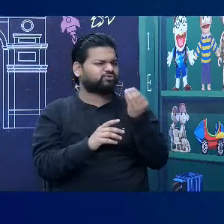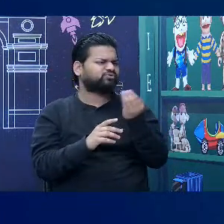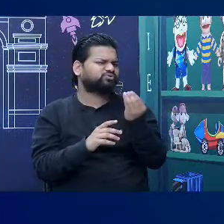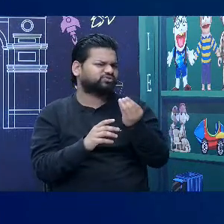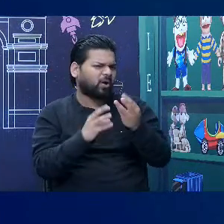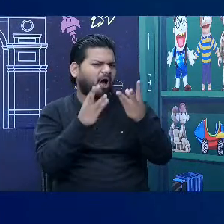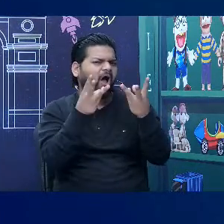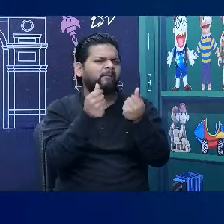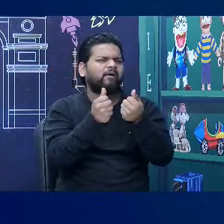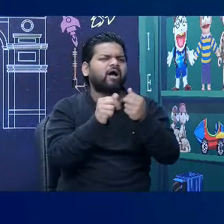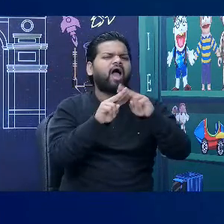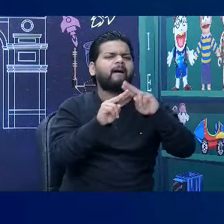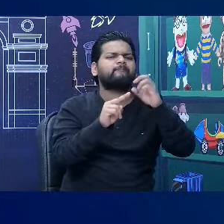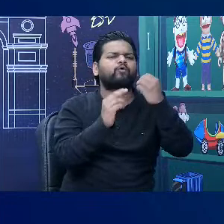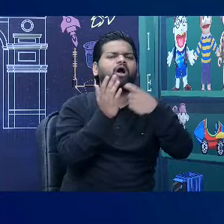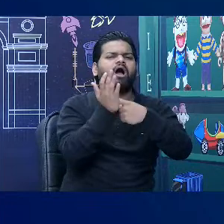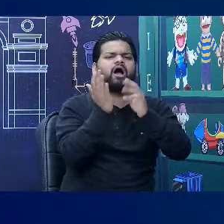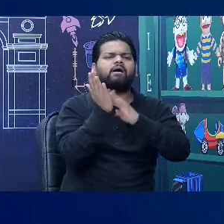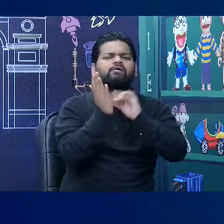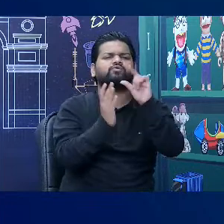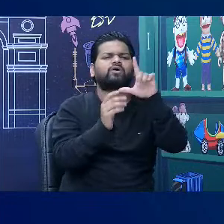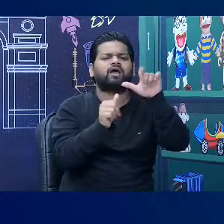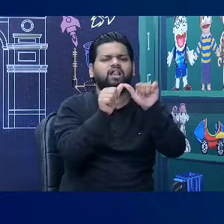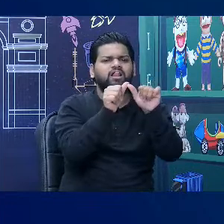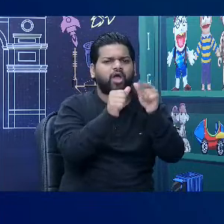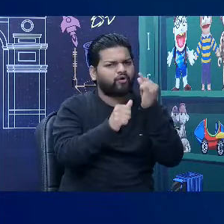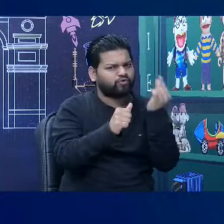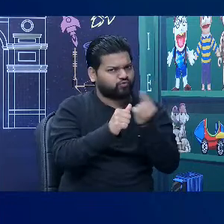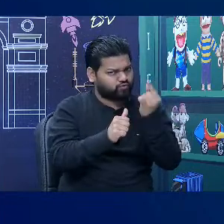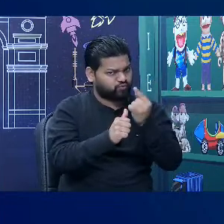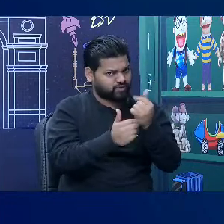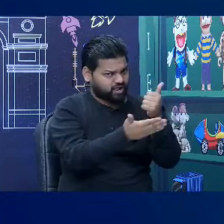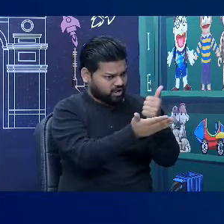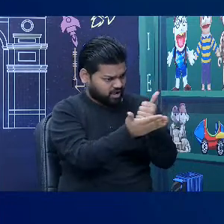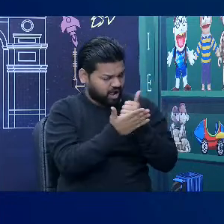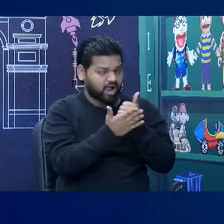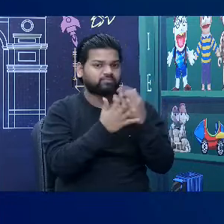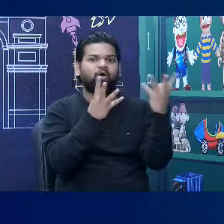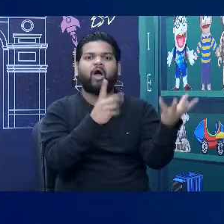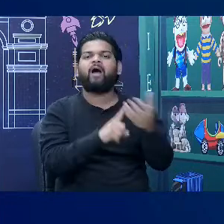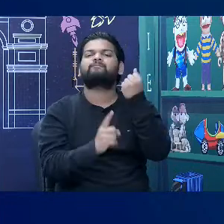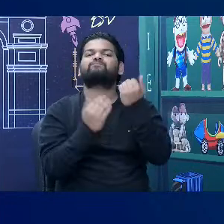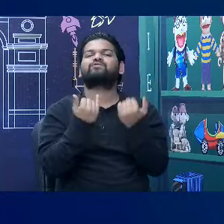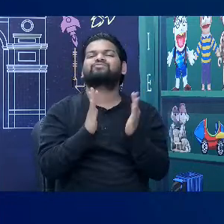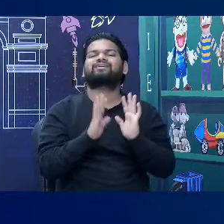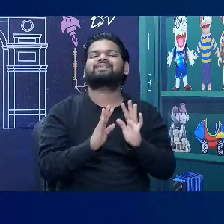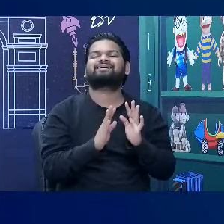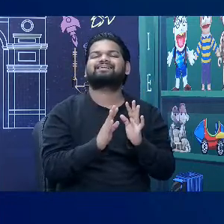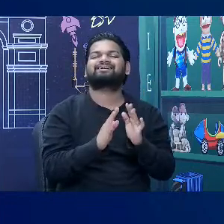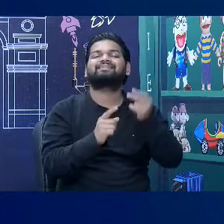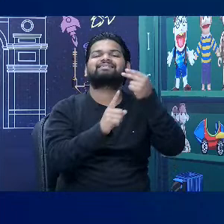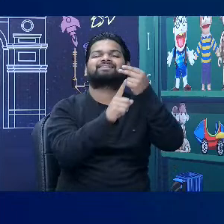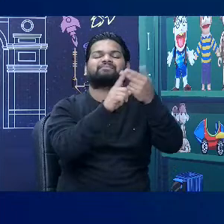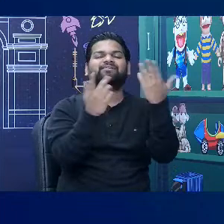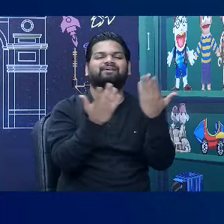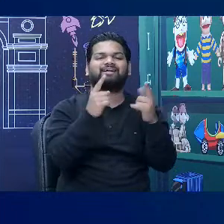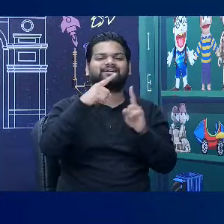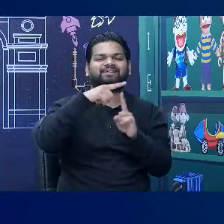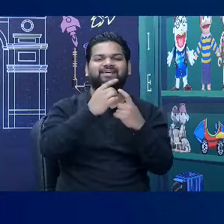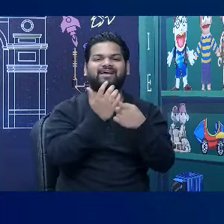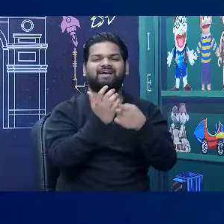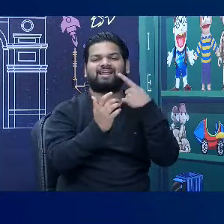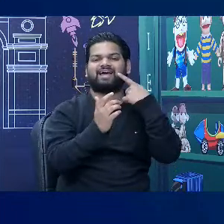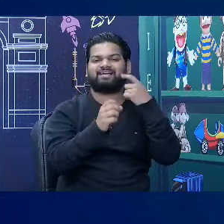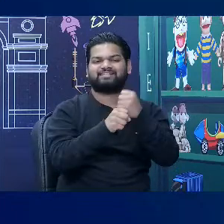mathematical techniques which come under a branch of mathematics called trigonometry. The word